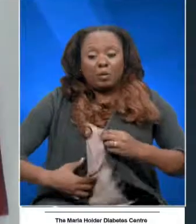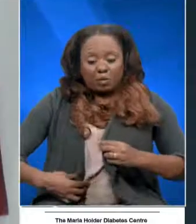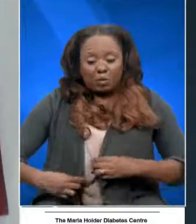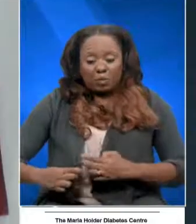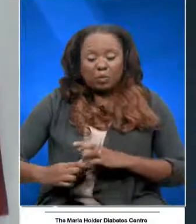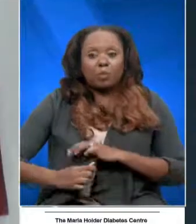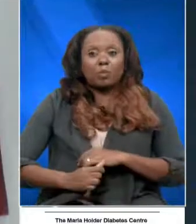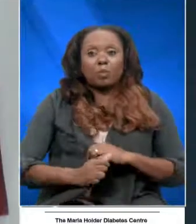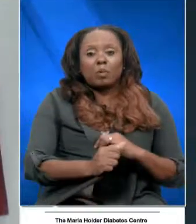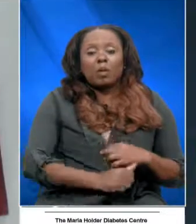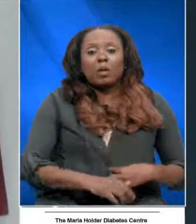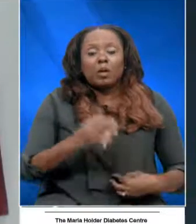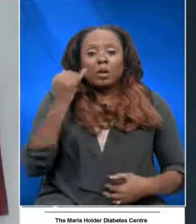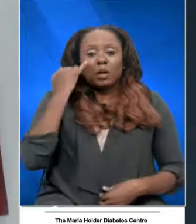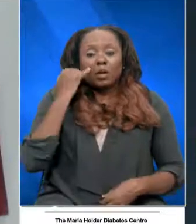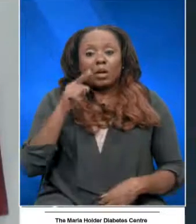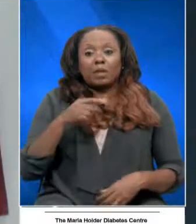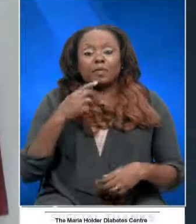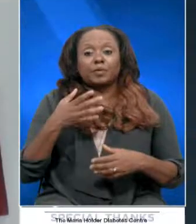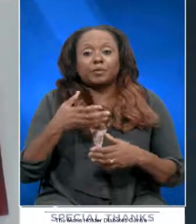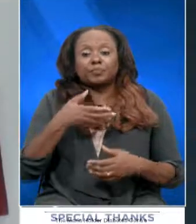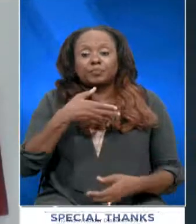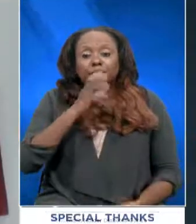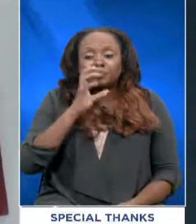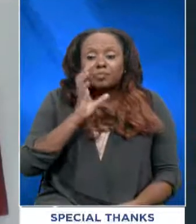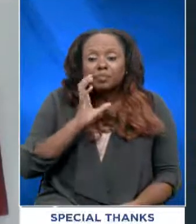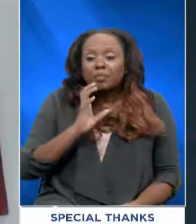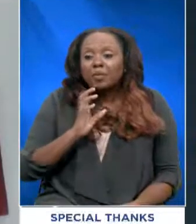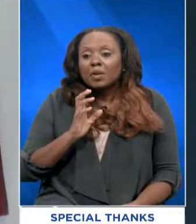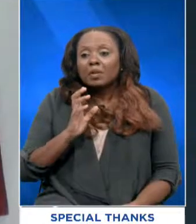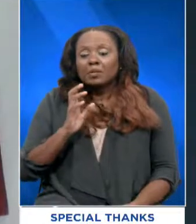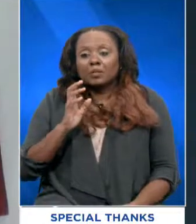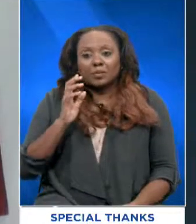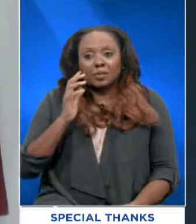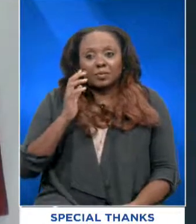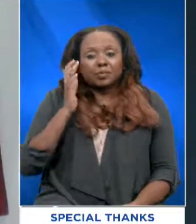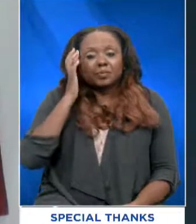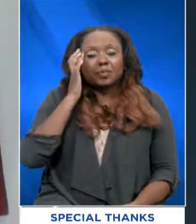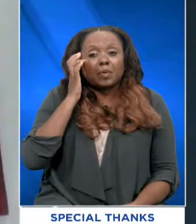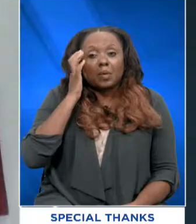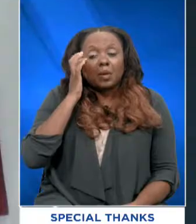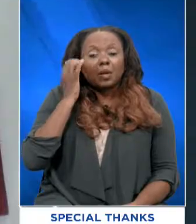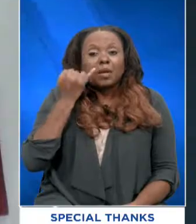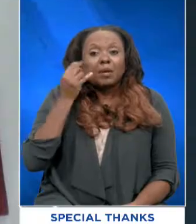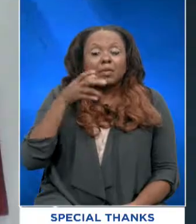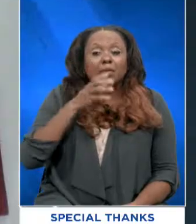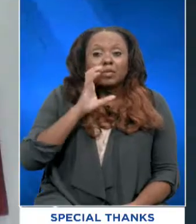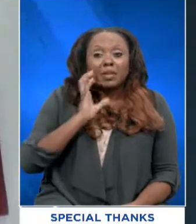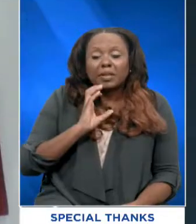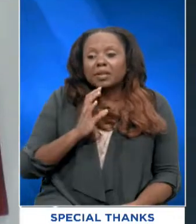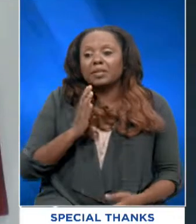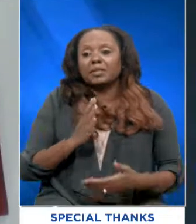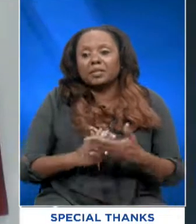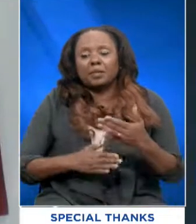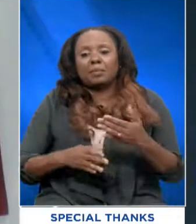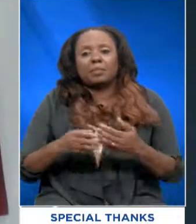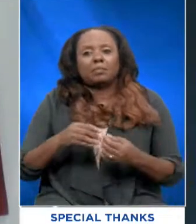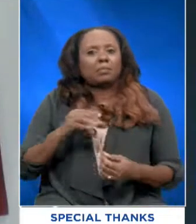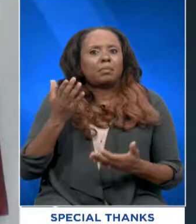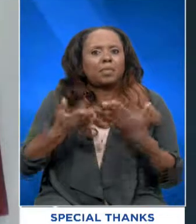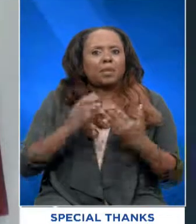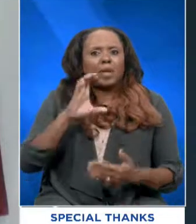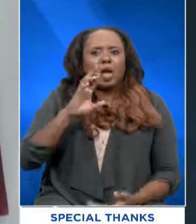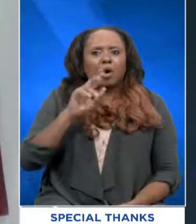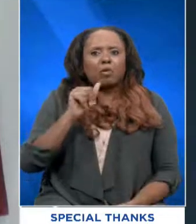you've gone to the crown water, which is 9 teaspoons of sugar, you're doing better. But these flavored waters oftentimes having